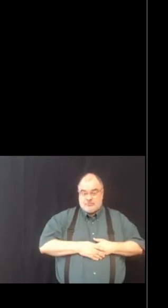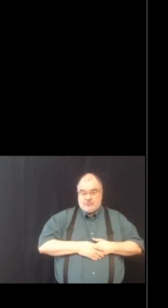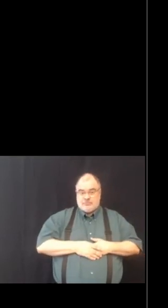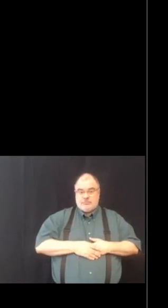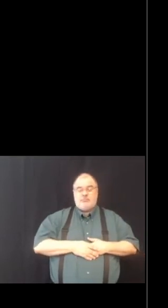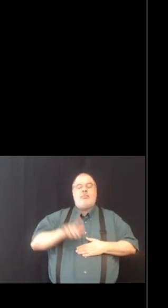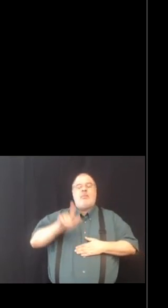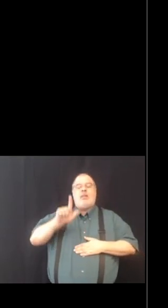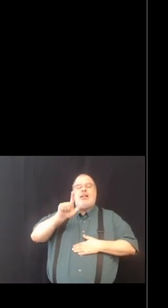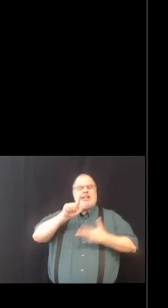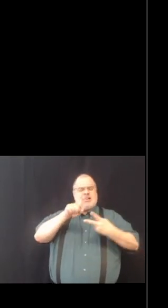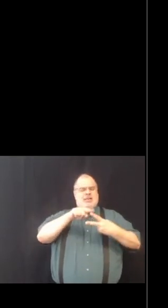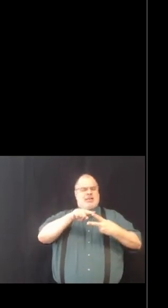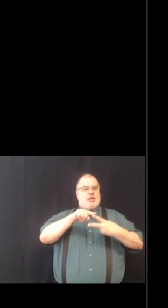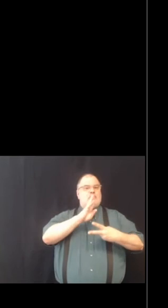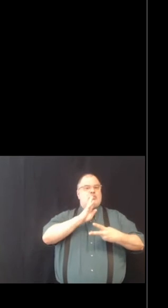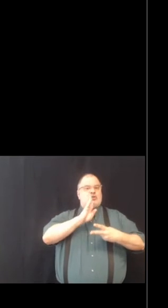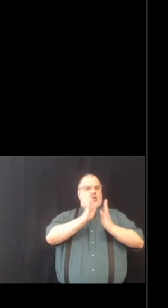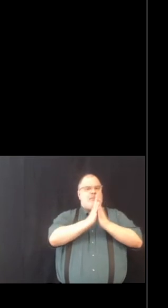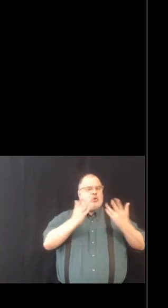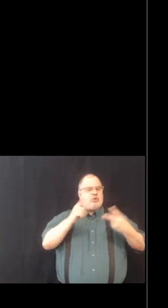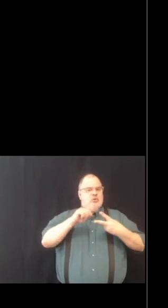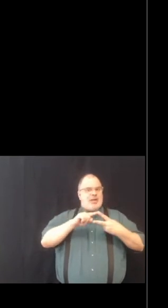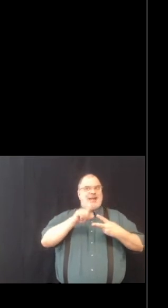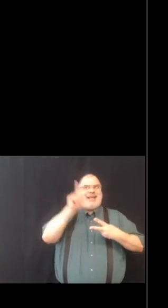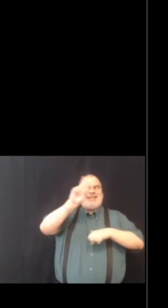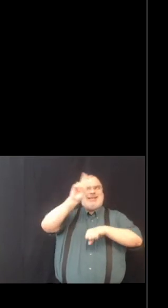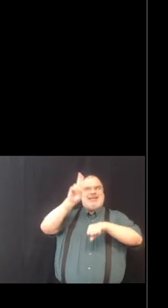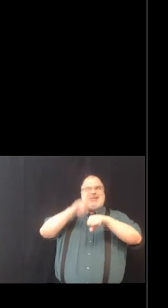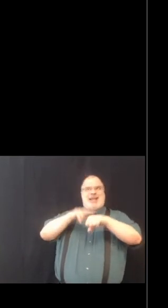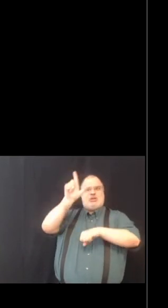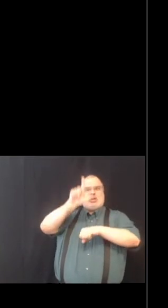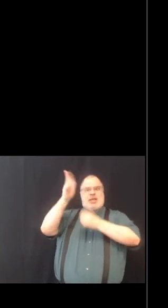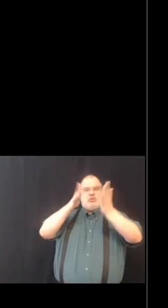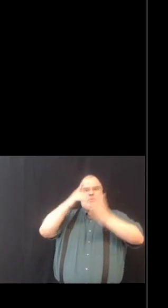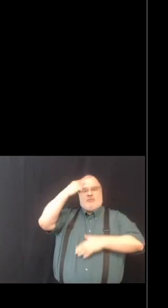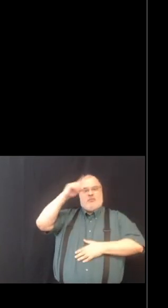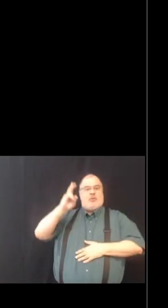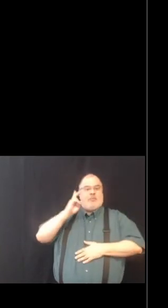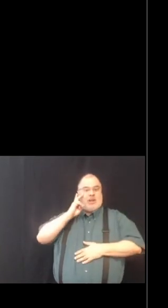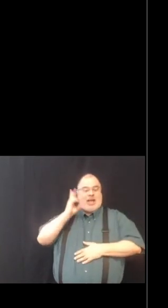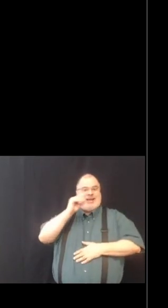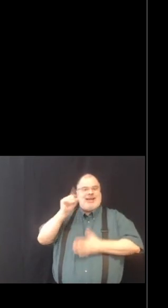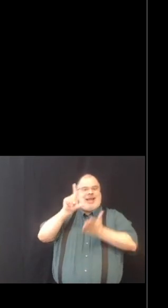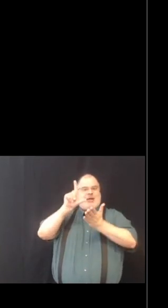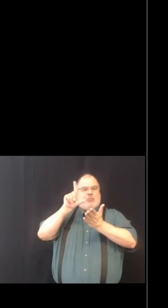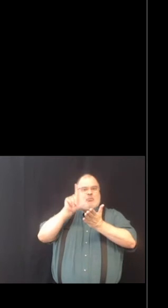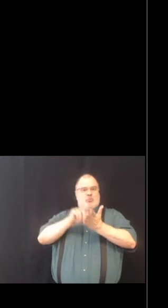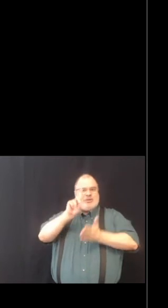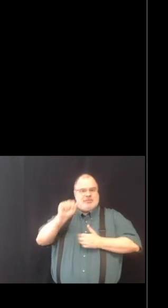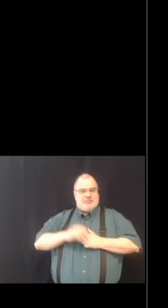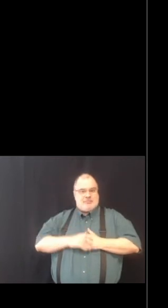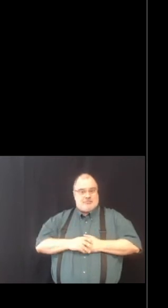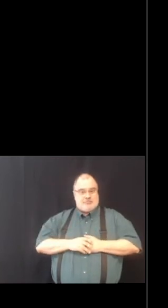County Talking Books Library is a division of the National Library Service for the Blind and Print Disabled. It has been